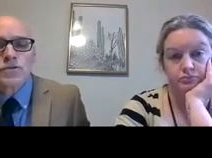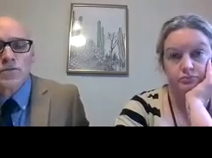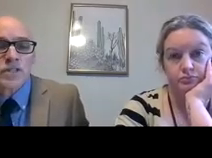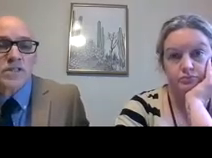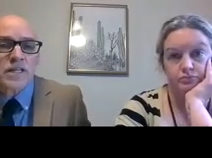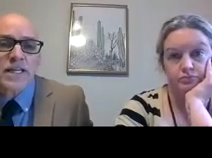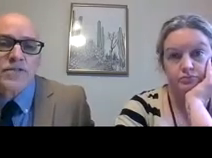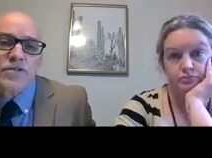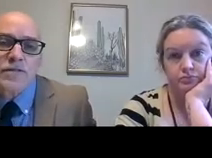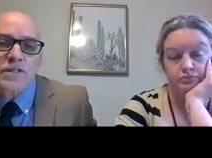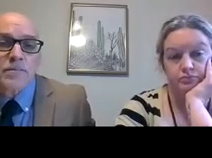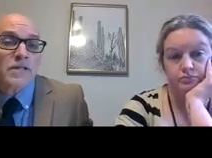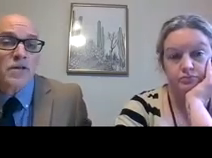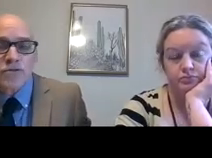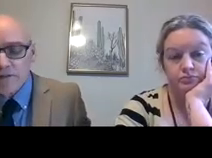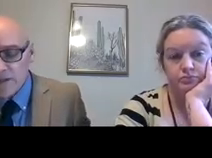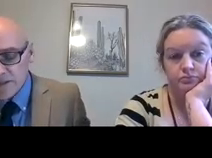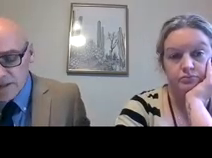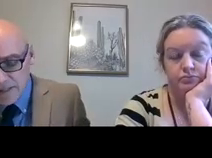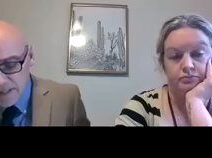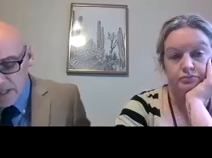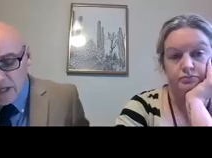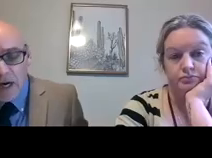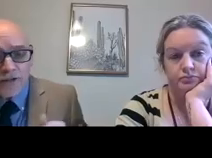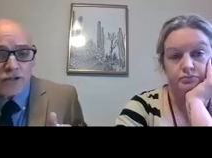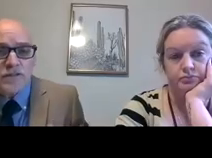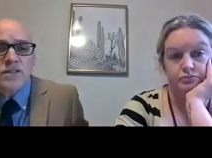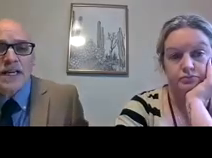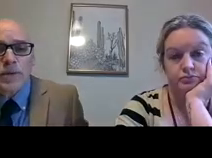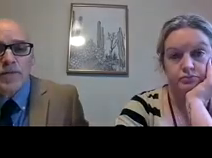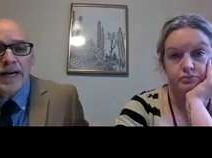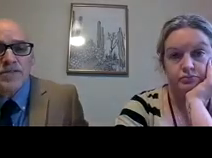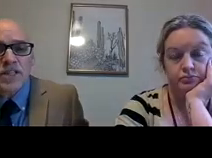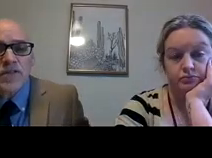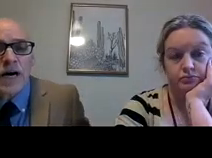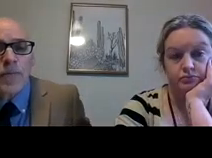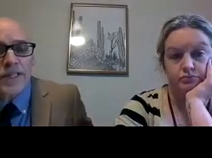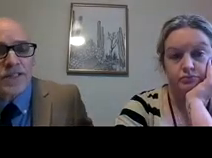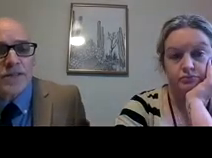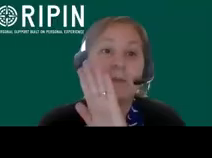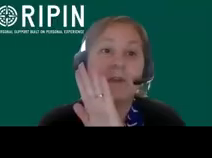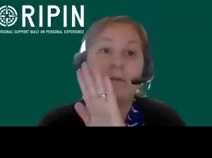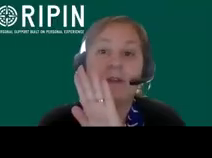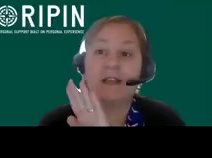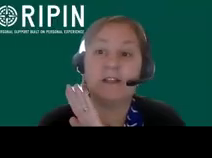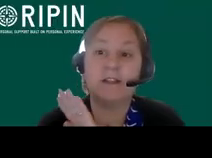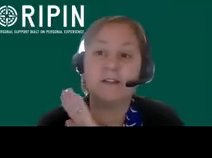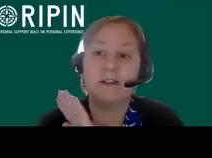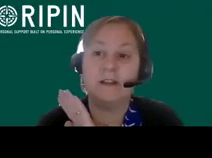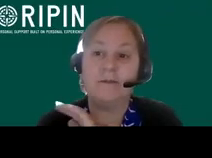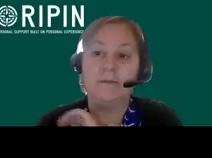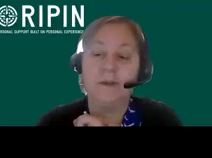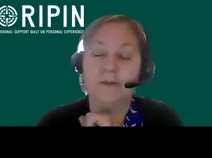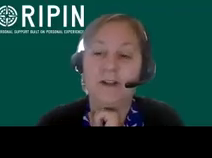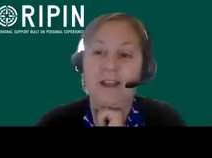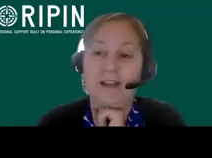for individuals who need psychiatric services and mental health services. Other services that we provide is general I'm just going to outpatient. stop you there 1 second,